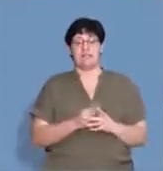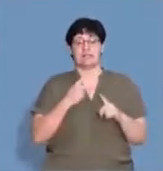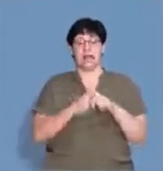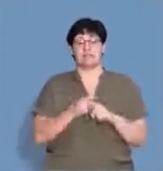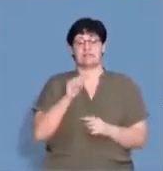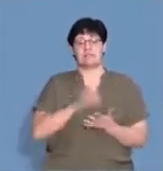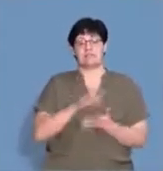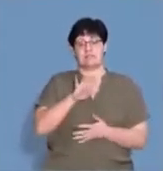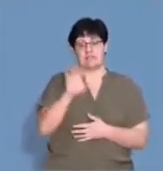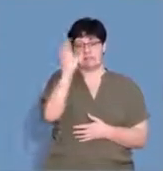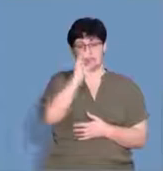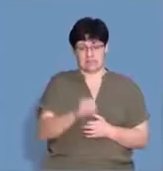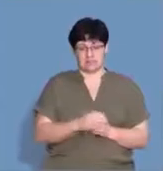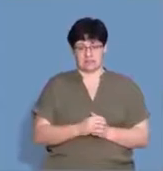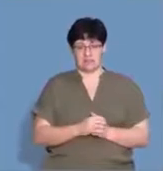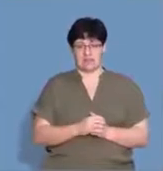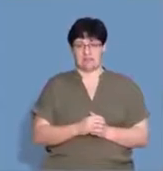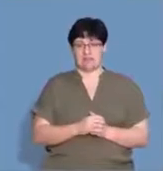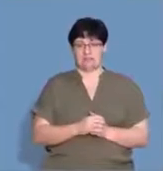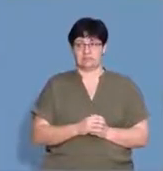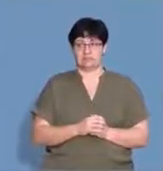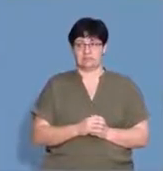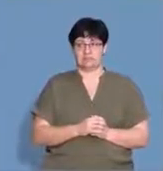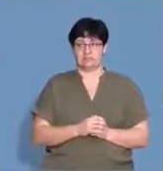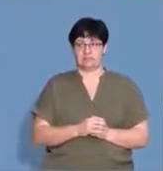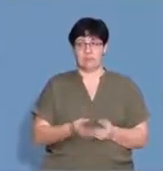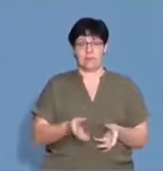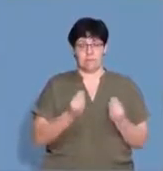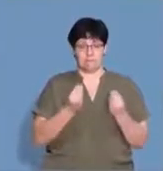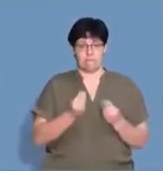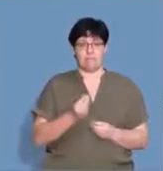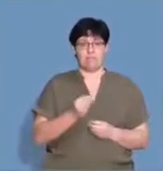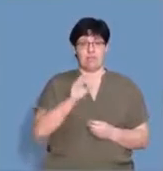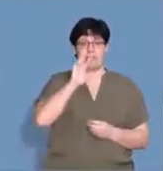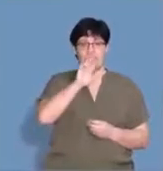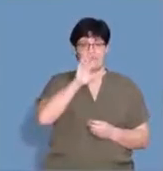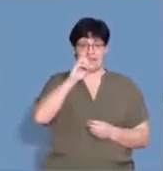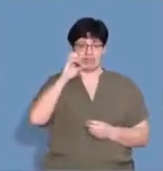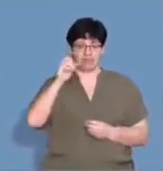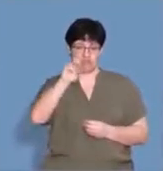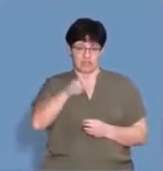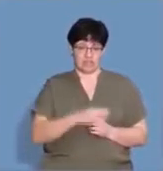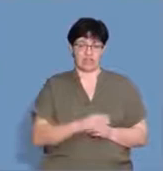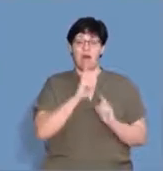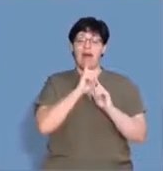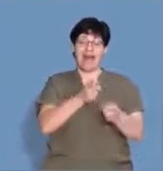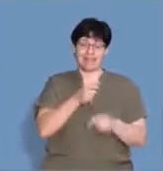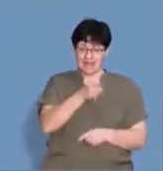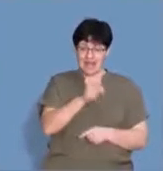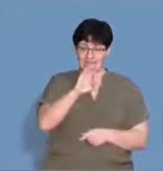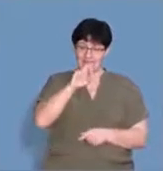times 15 and my percent, and I get 900 Rand. So my answer to